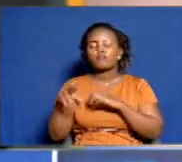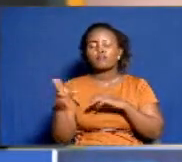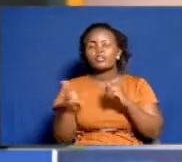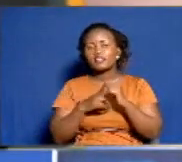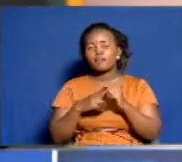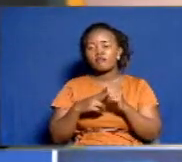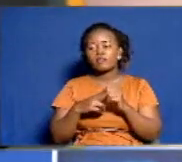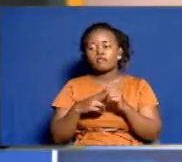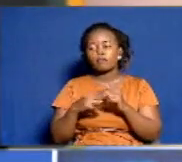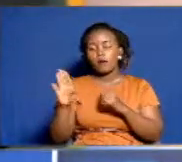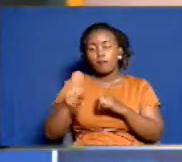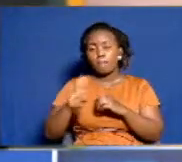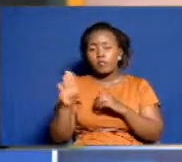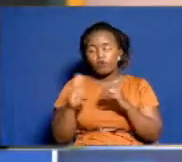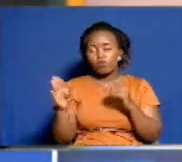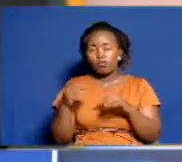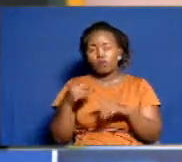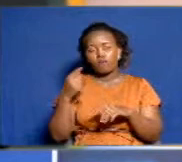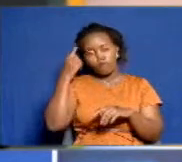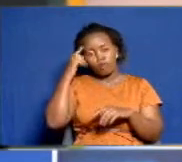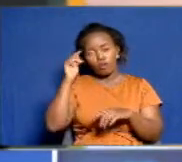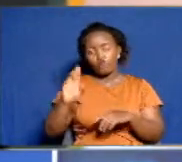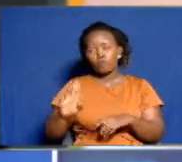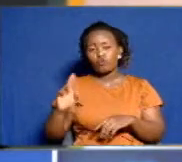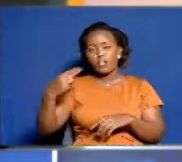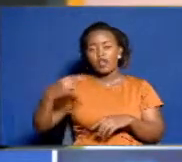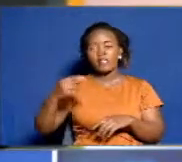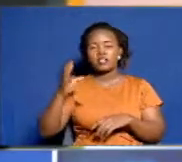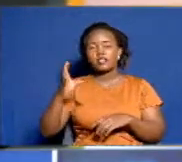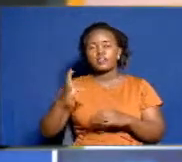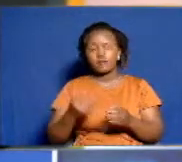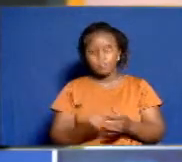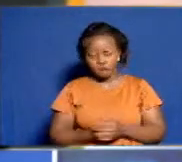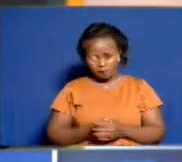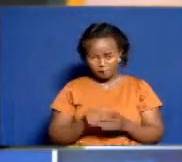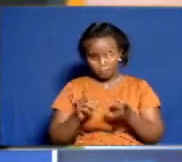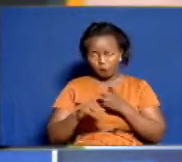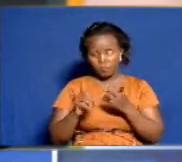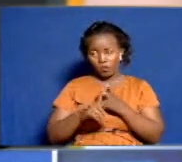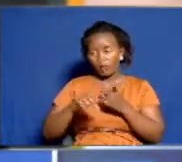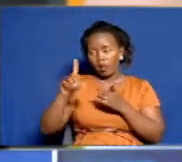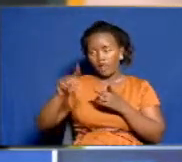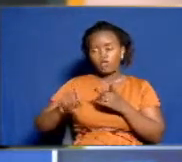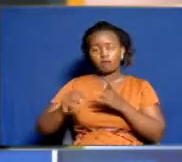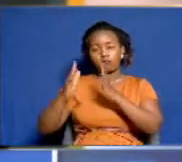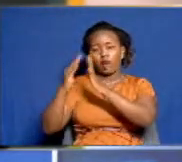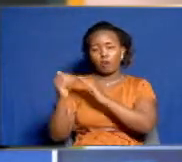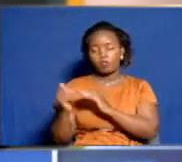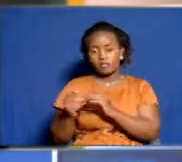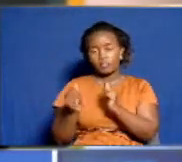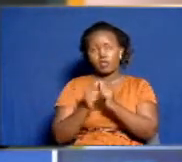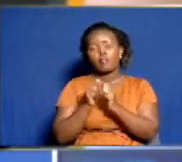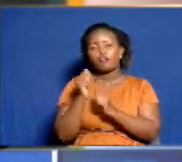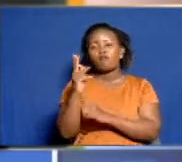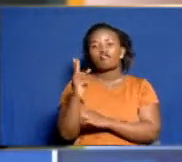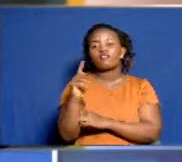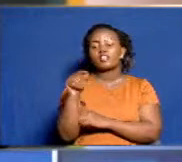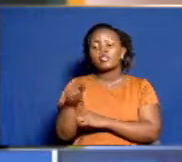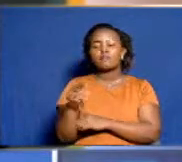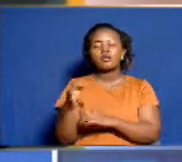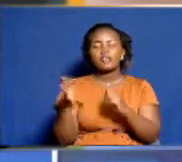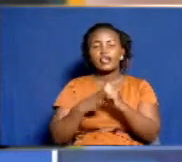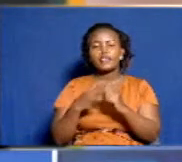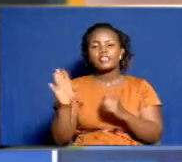towards UHC from the current 50 billion shillings. On affordable housing, about 14.8 billion shillings has been